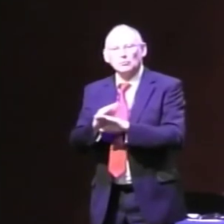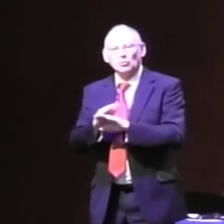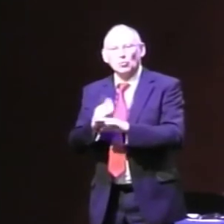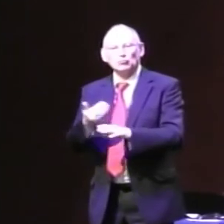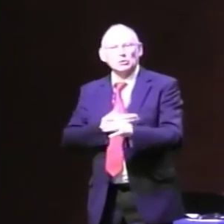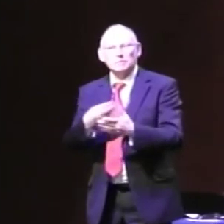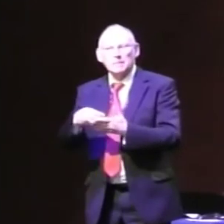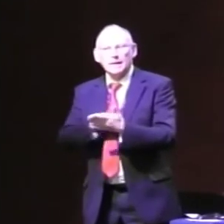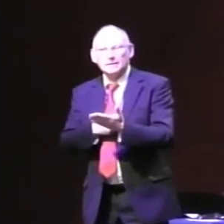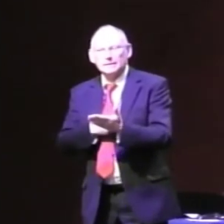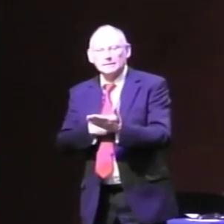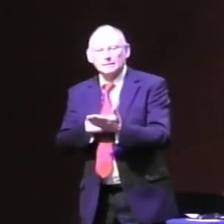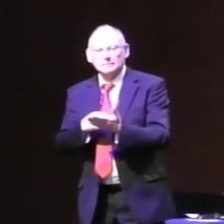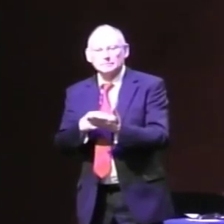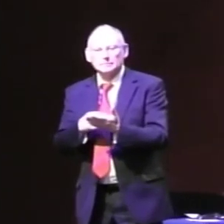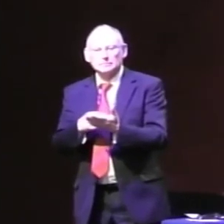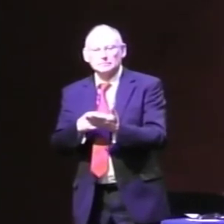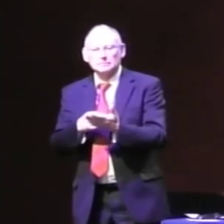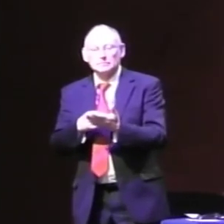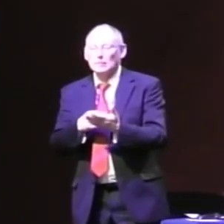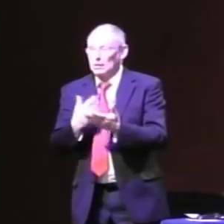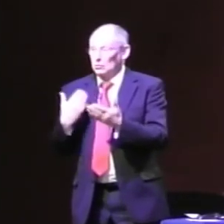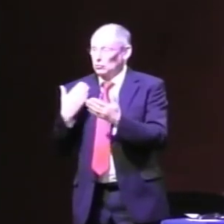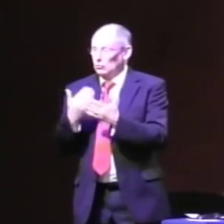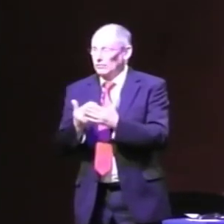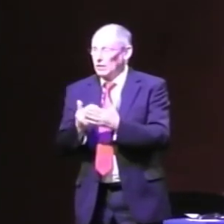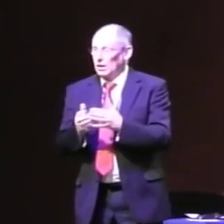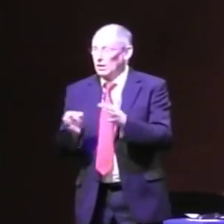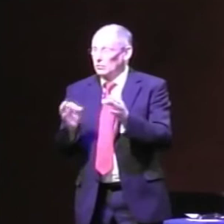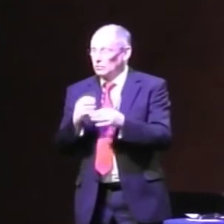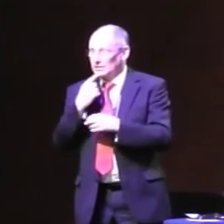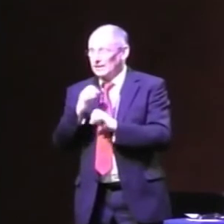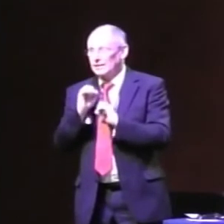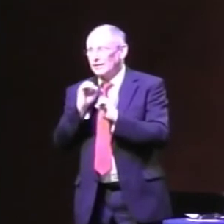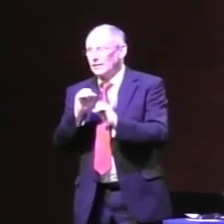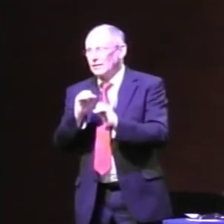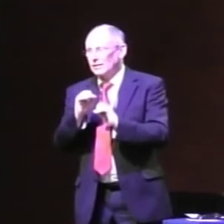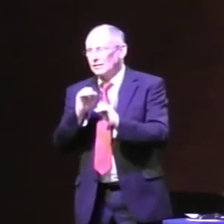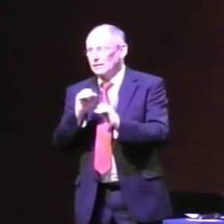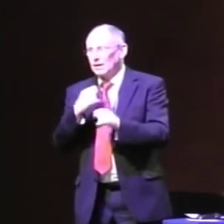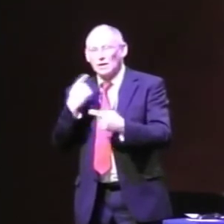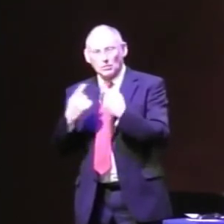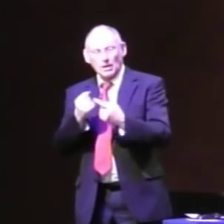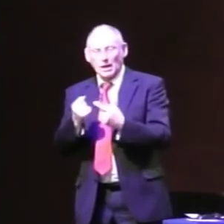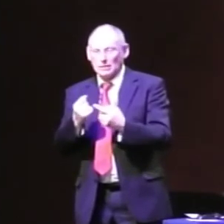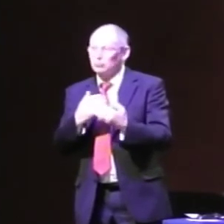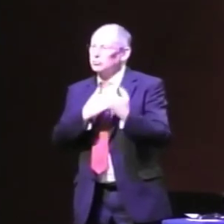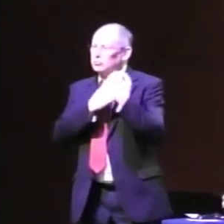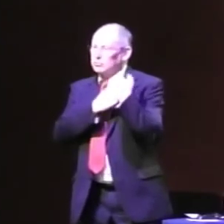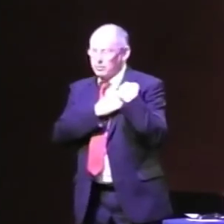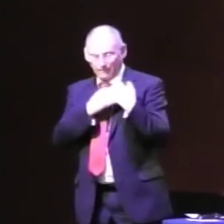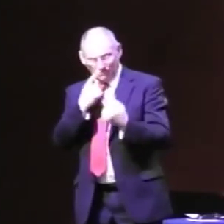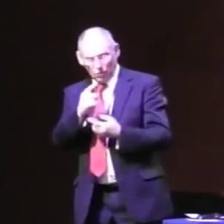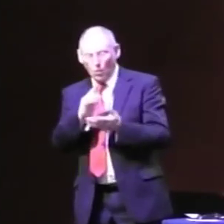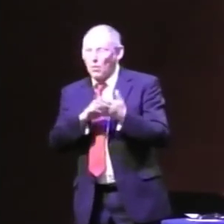paid. And so far, no one has said that anyone has any liability for